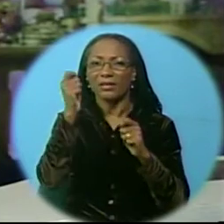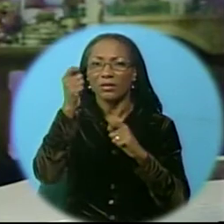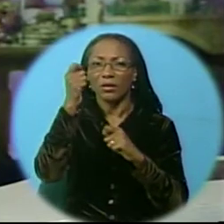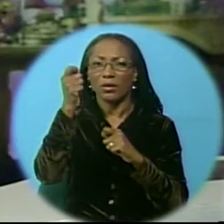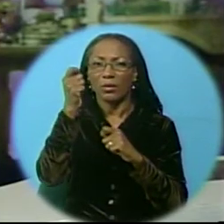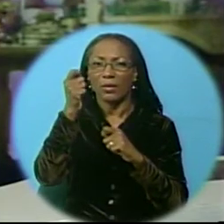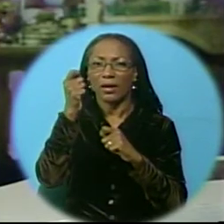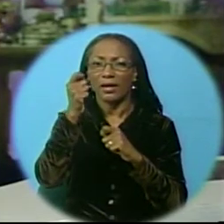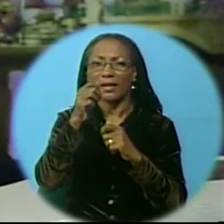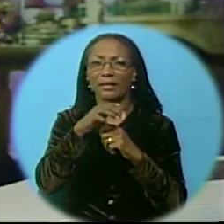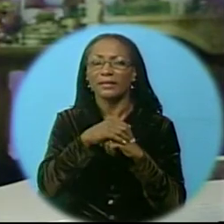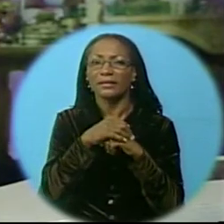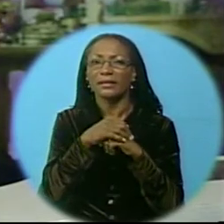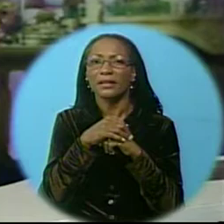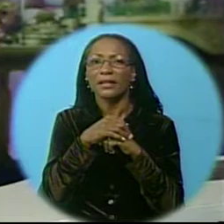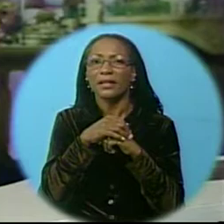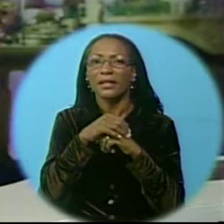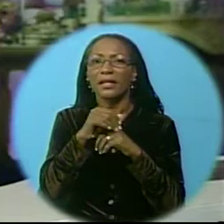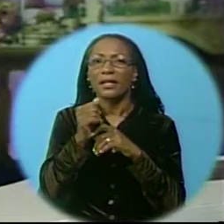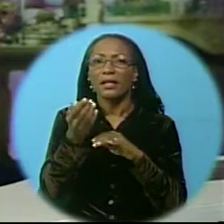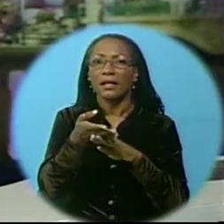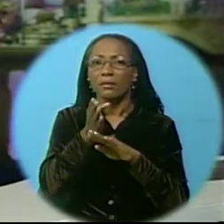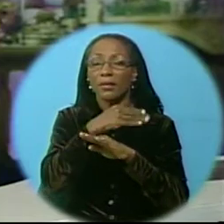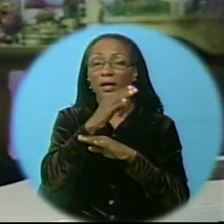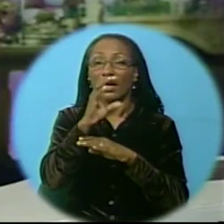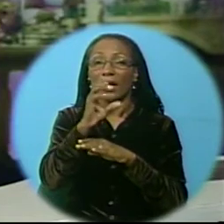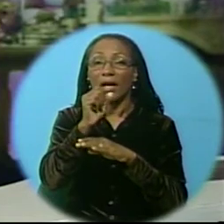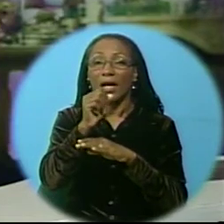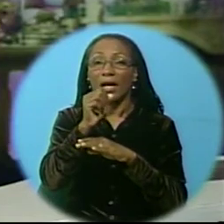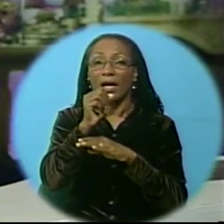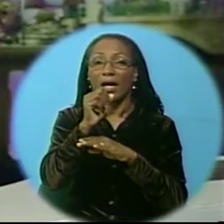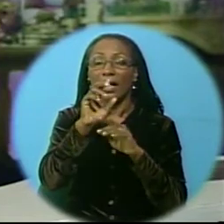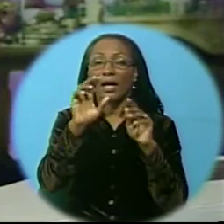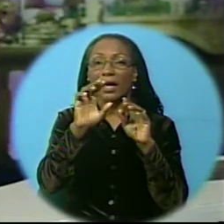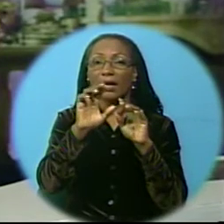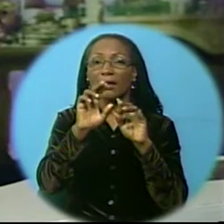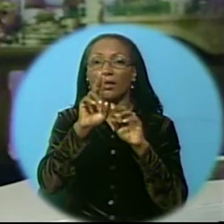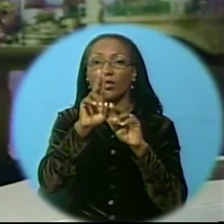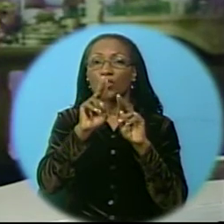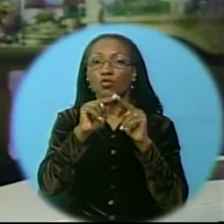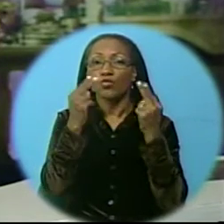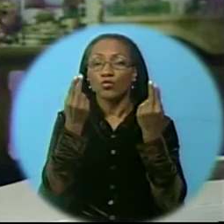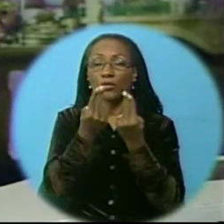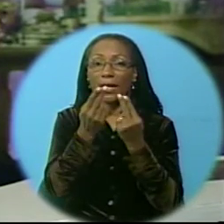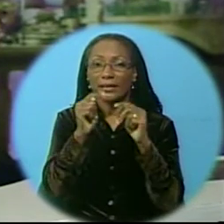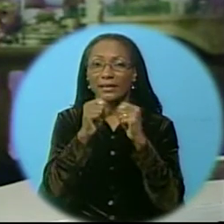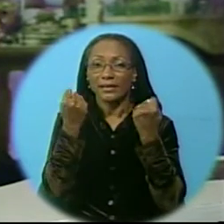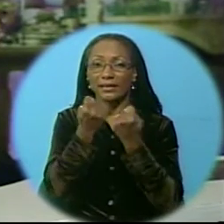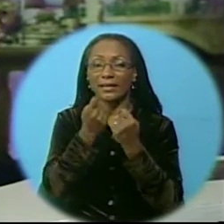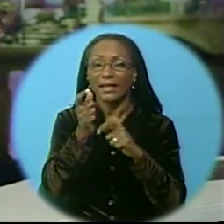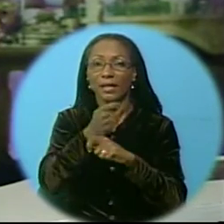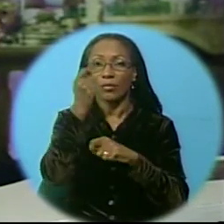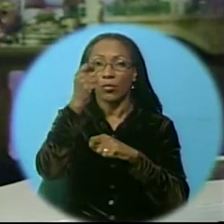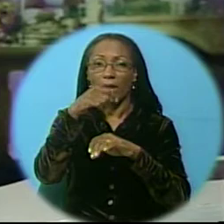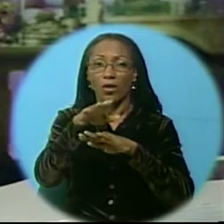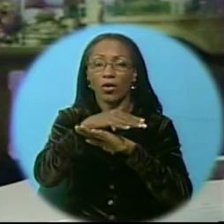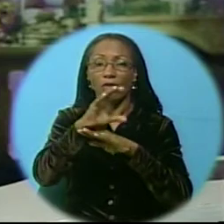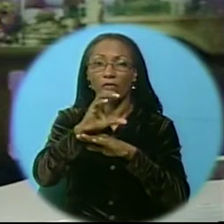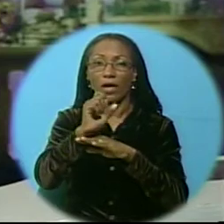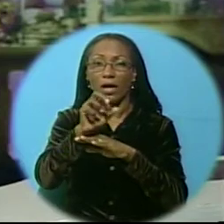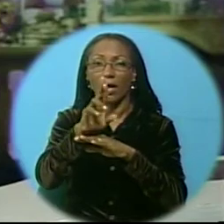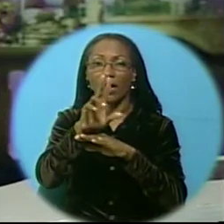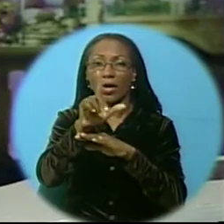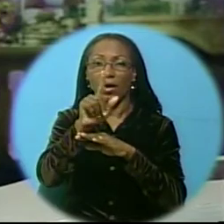15-9. Earlier in the night, Club United dismissed Carlton at 21, 22, and 19, while Brighton's Rockets